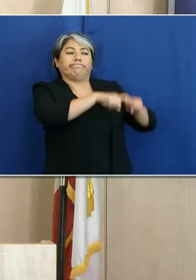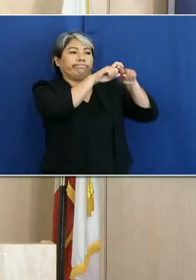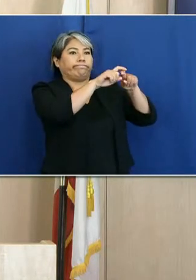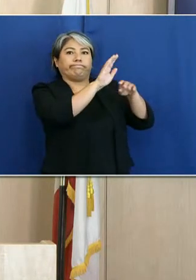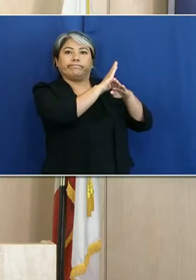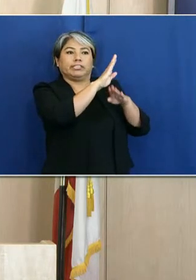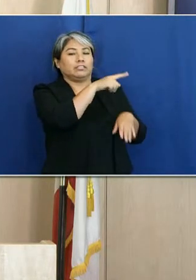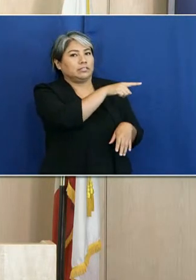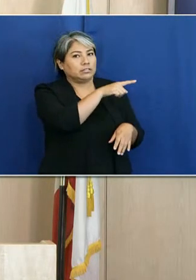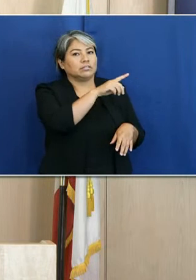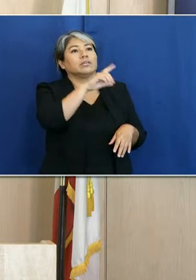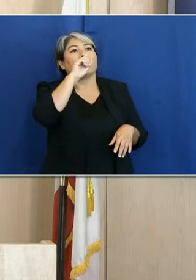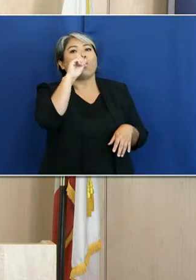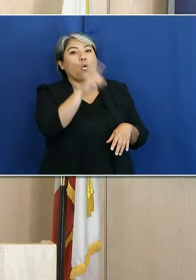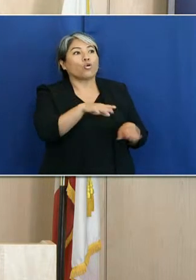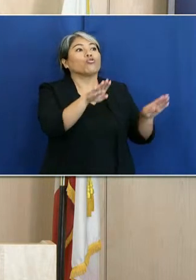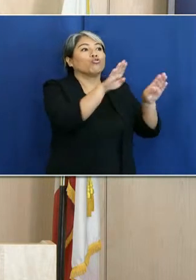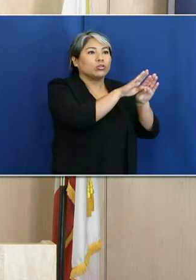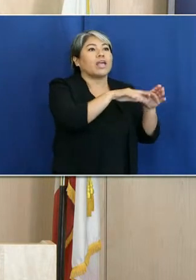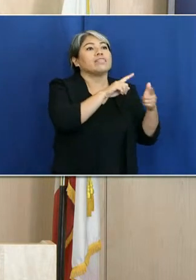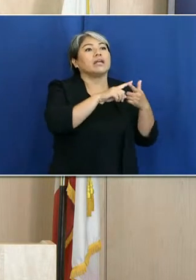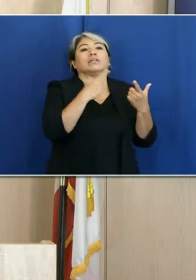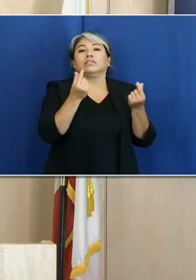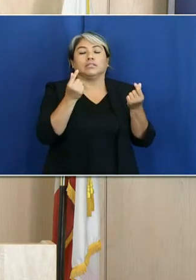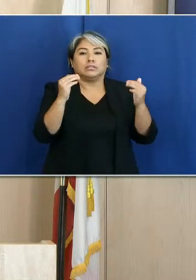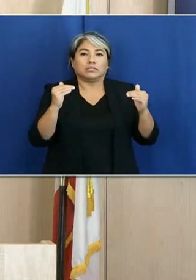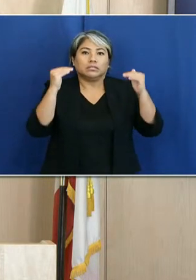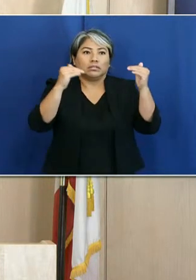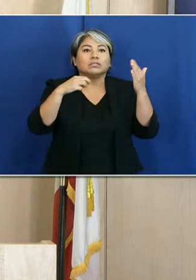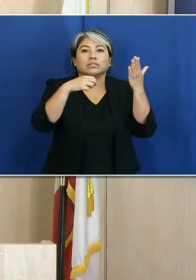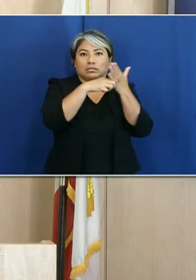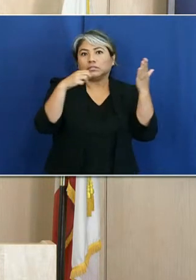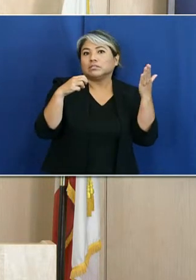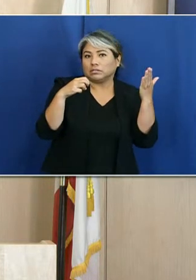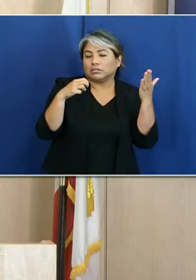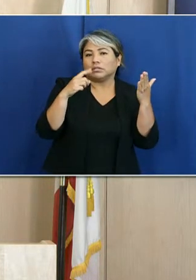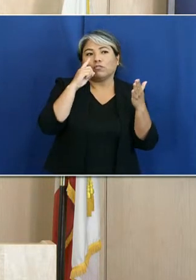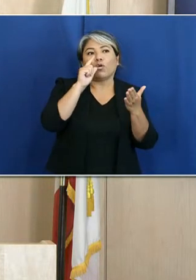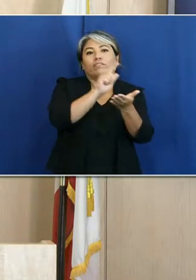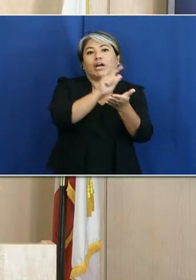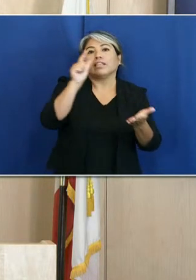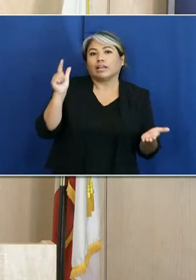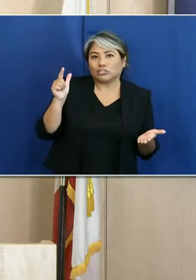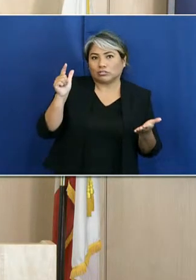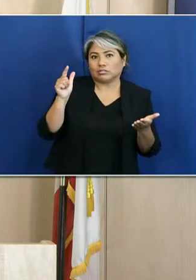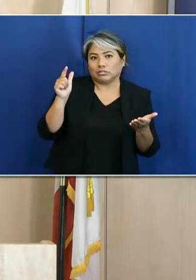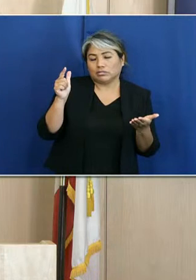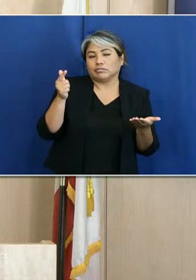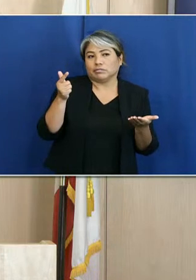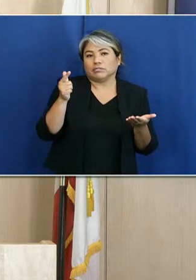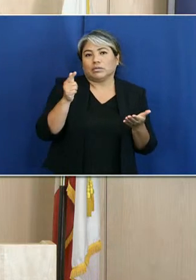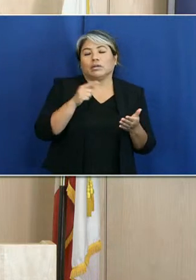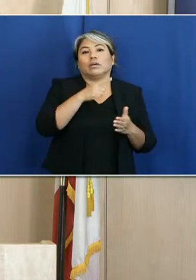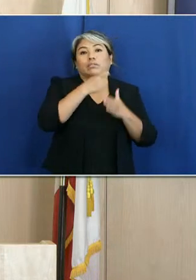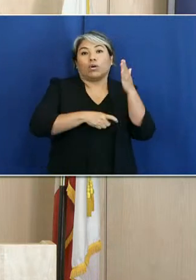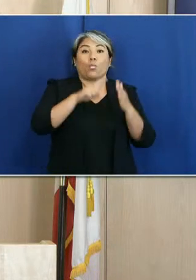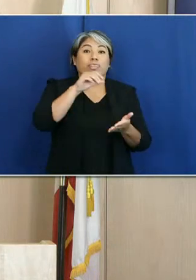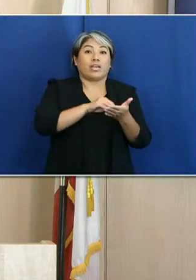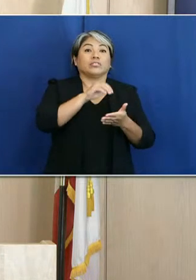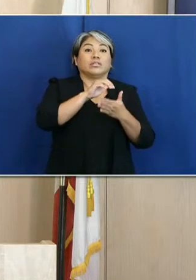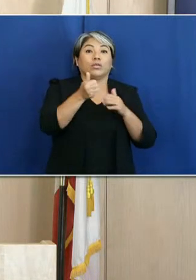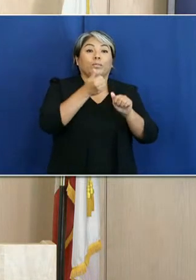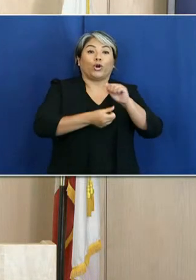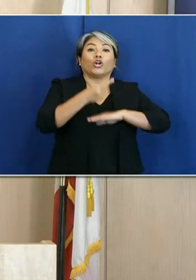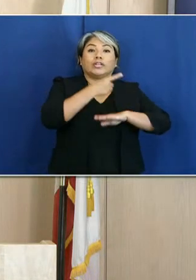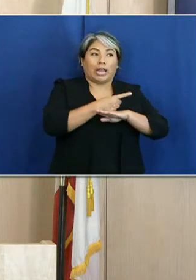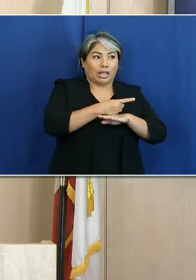order and closure, and then the next step would be a citation for a violation, and they can be fined $1,000 a day every